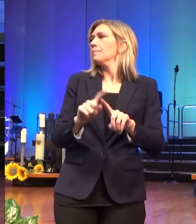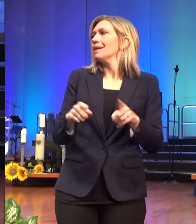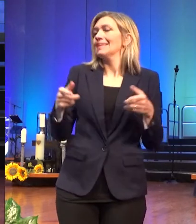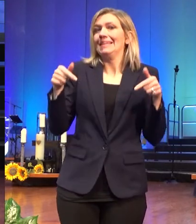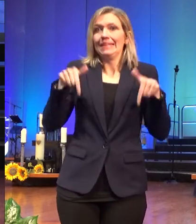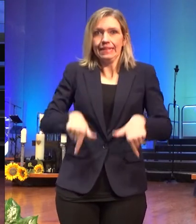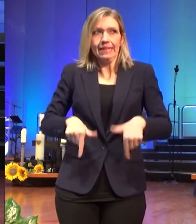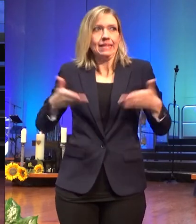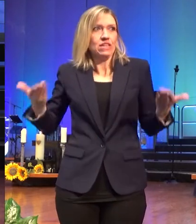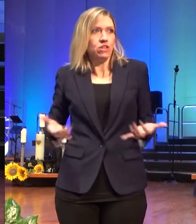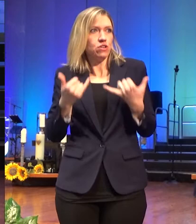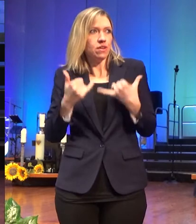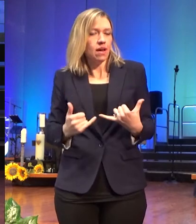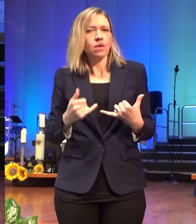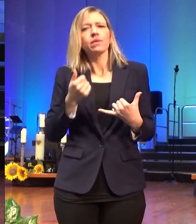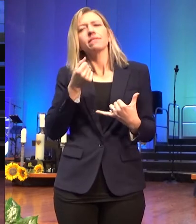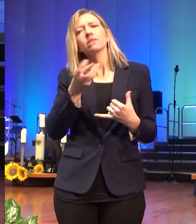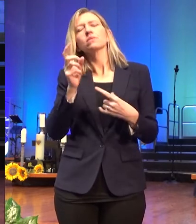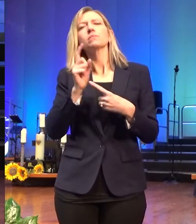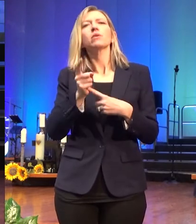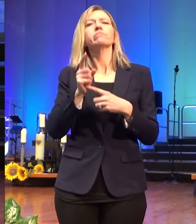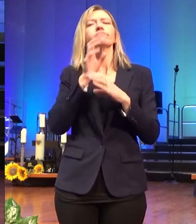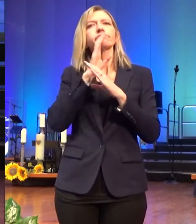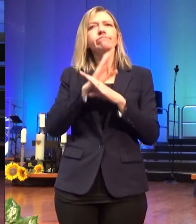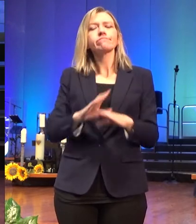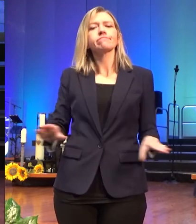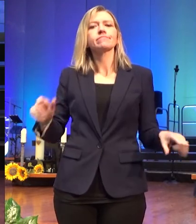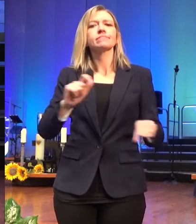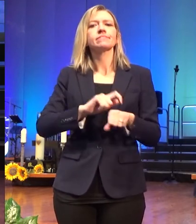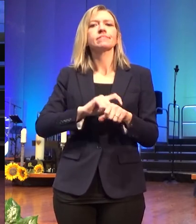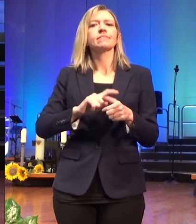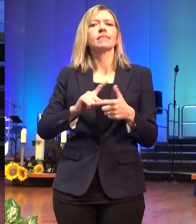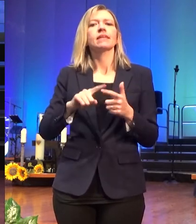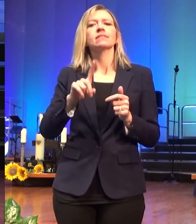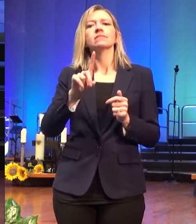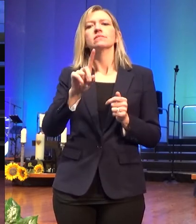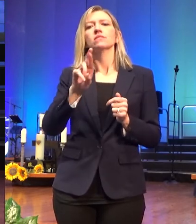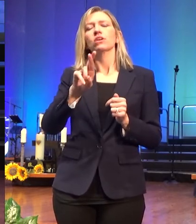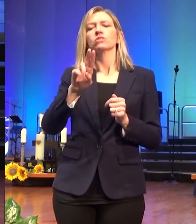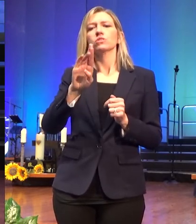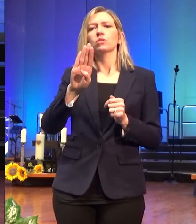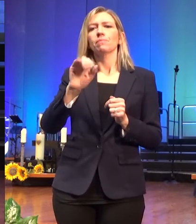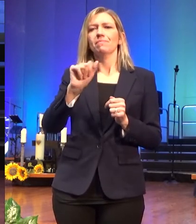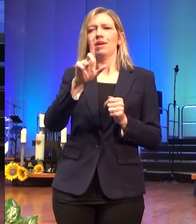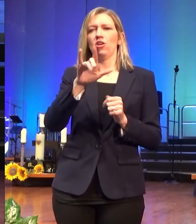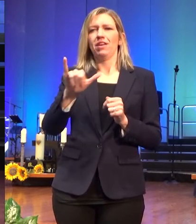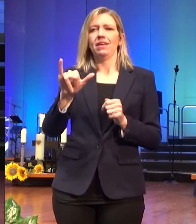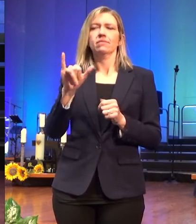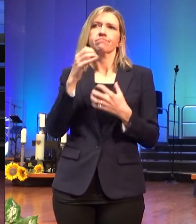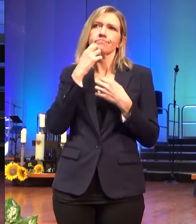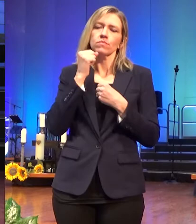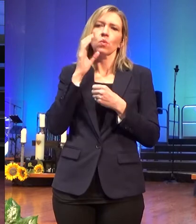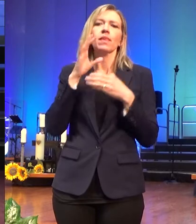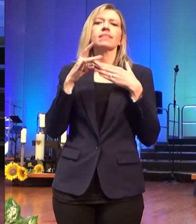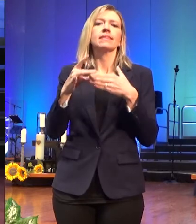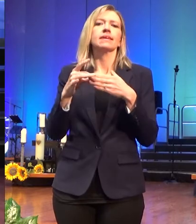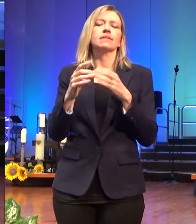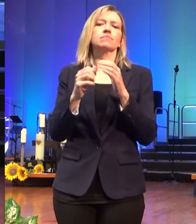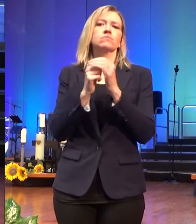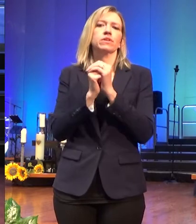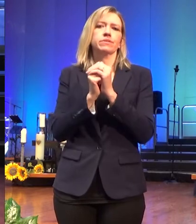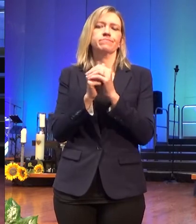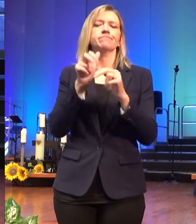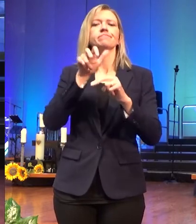right here, right now. To have a few moments of silence, and then beloved Dr. Barry will lead us in a beautiful prayer. We invite you to sit back,